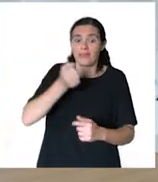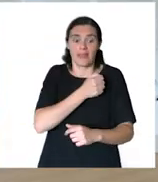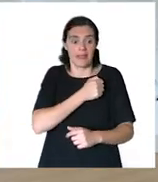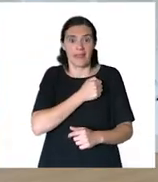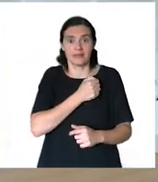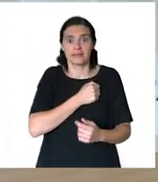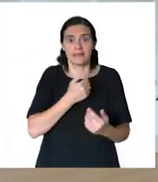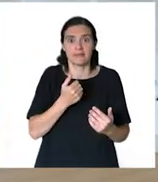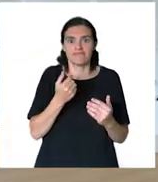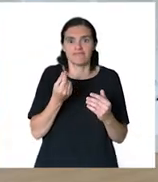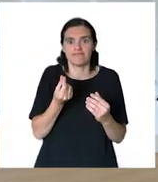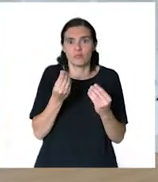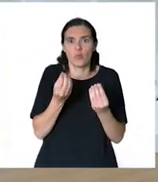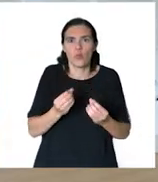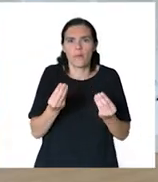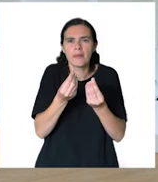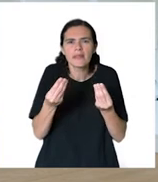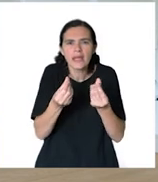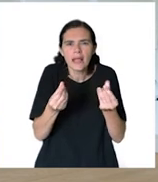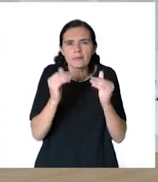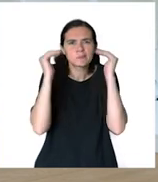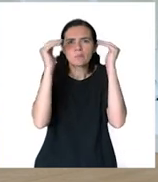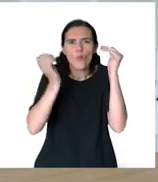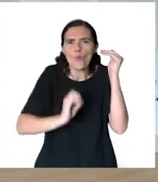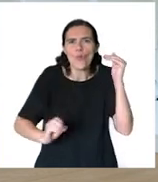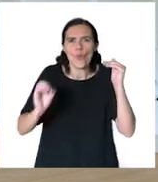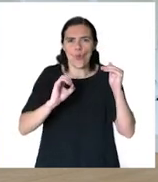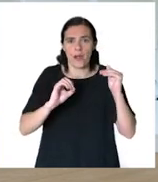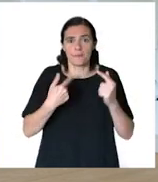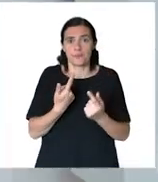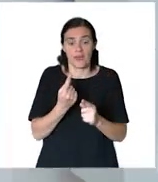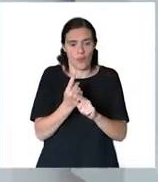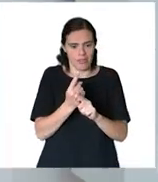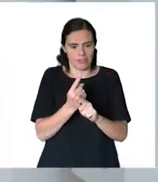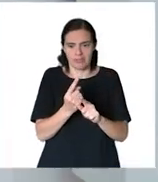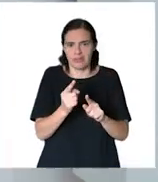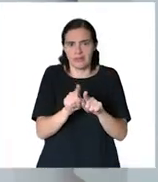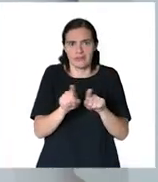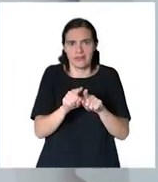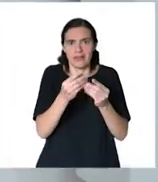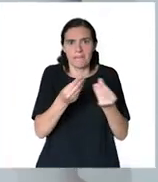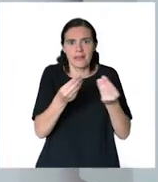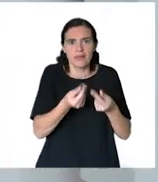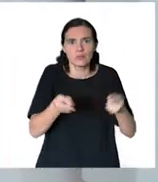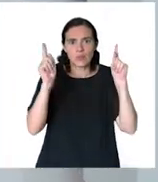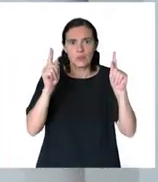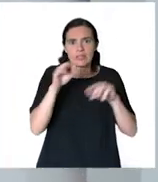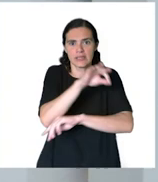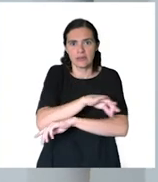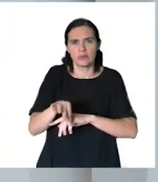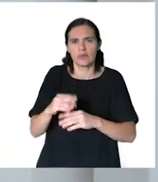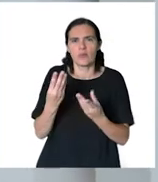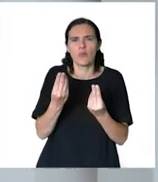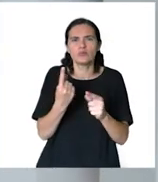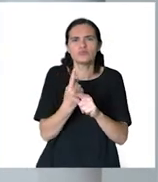that doesn't have a physical materiality. It's immaterial architecture. Many of these pieces